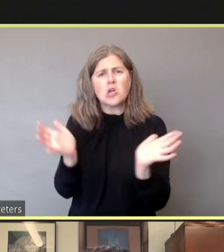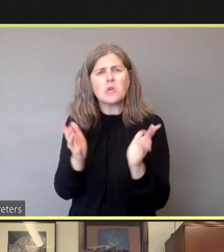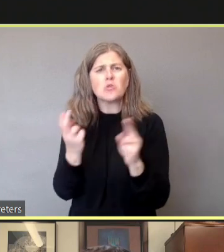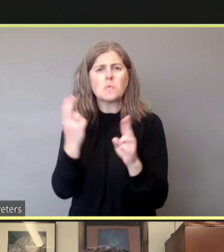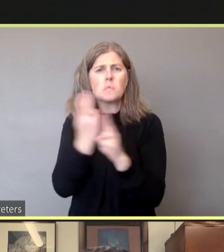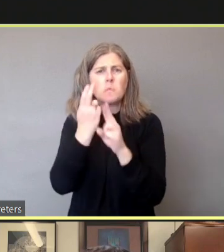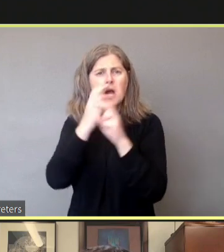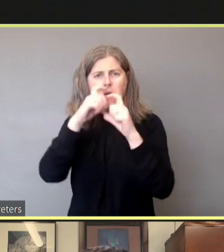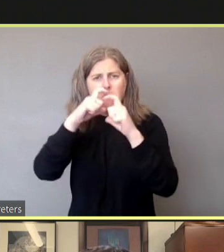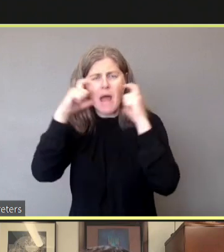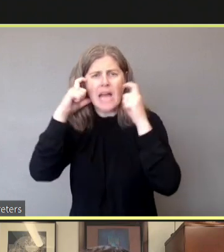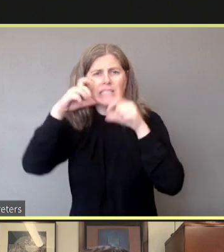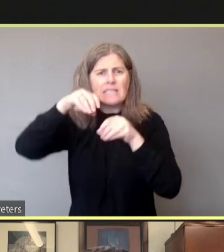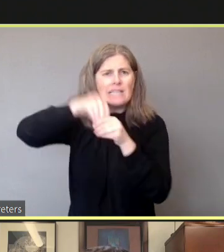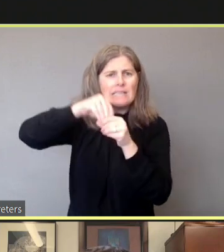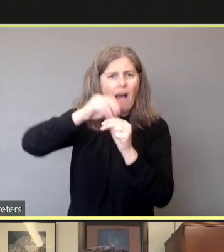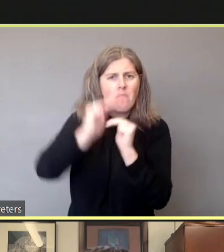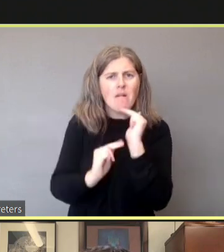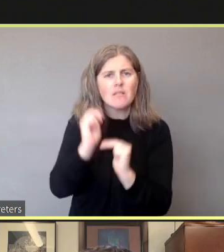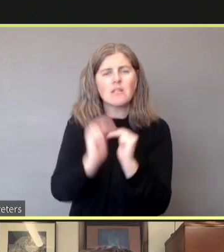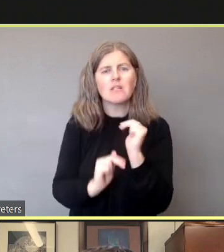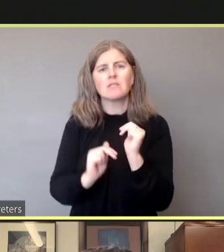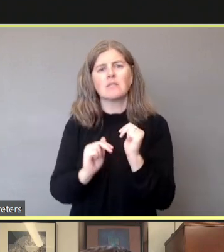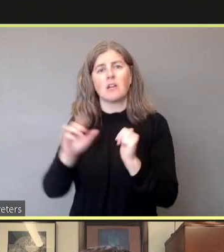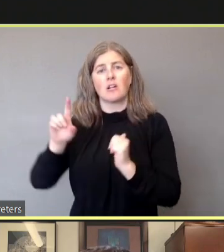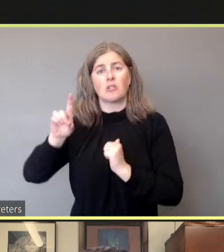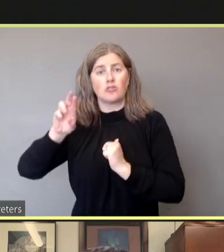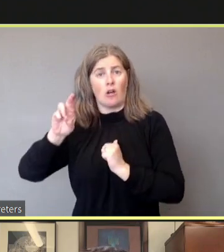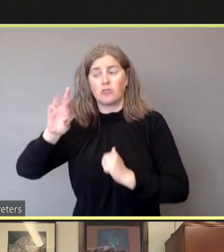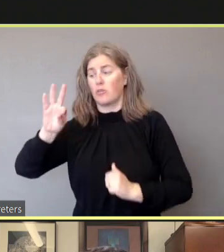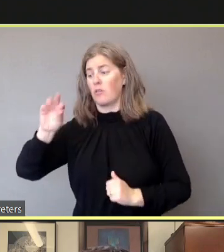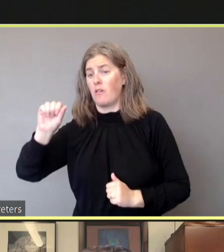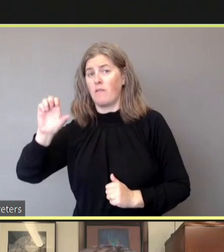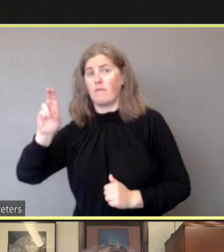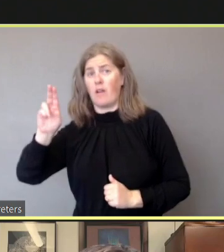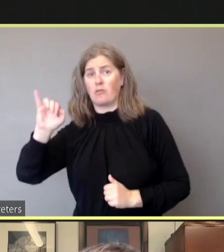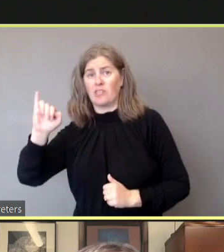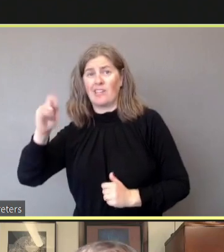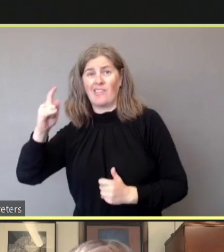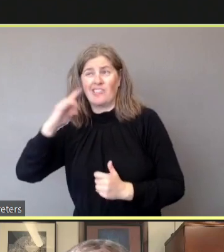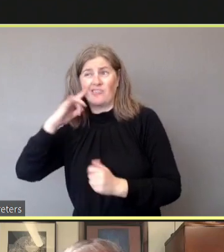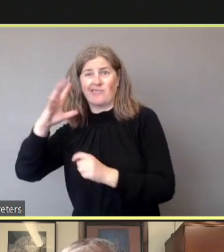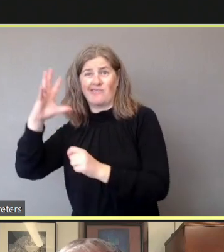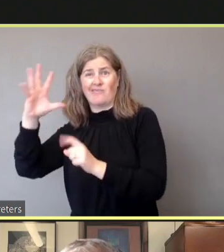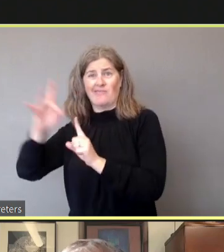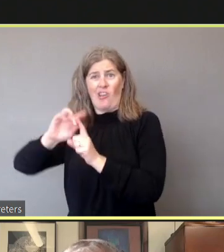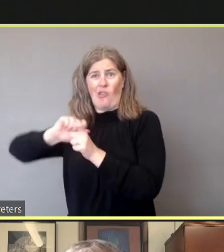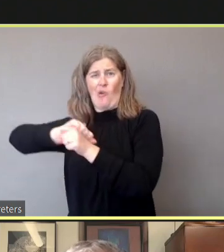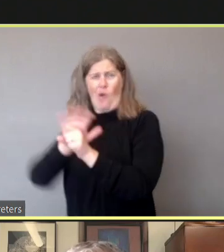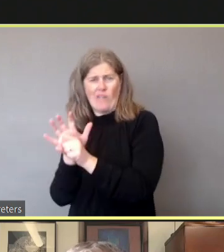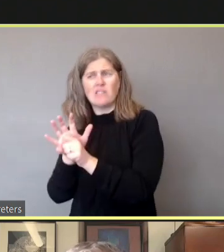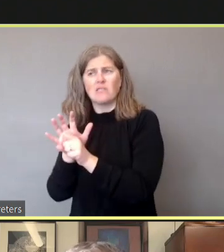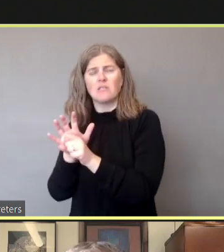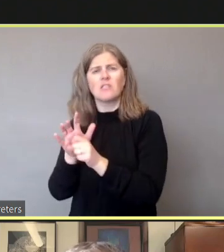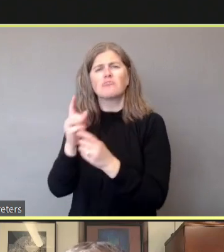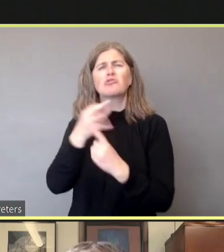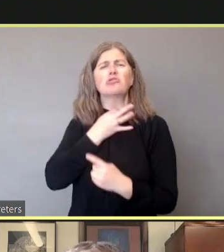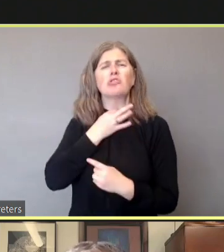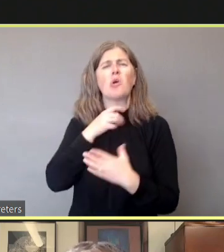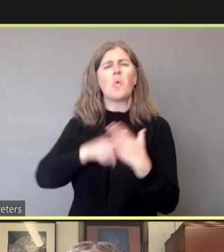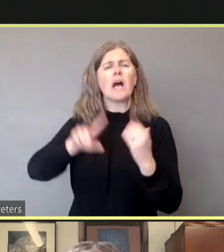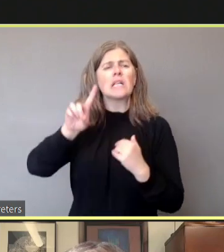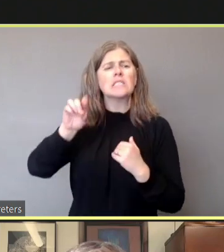their masks indoors. Dr. Fauci even said that he came back from having COVID for 2 weeks. Just curious what the Department of Health